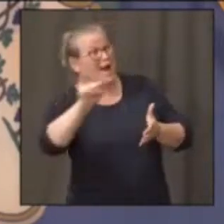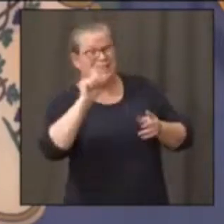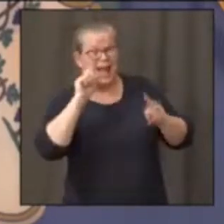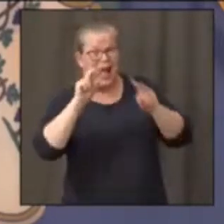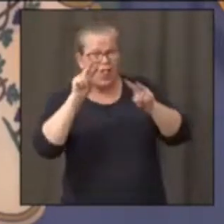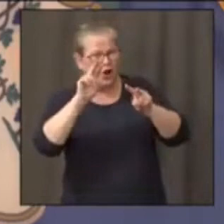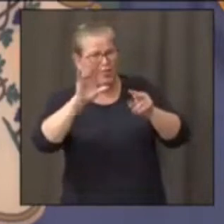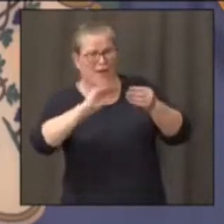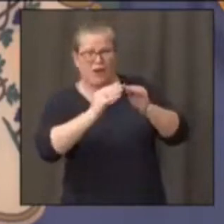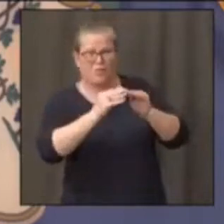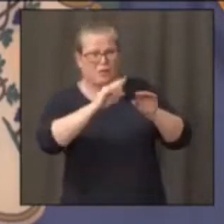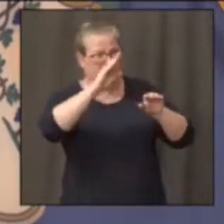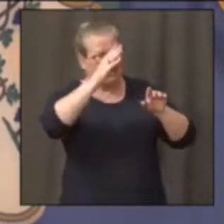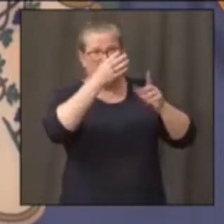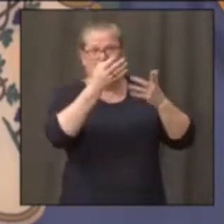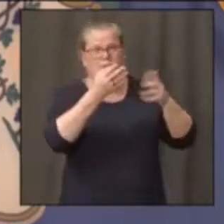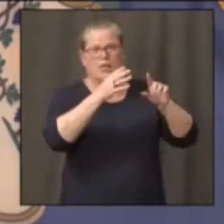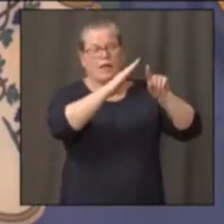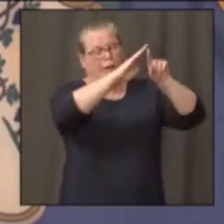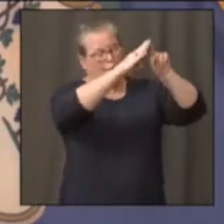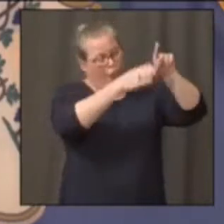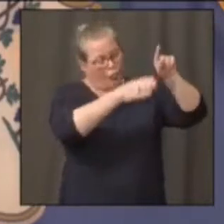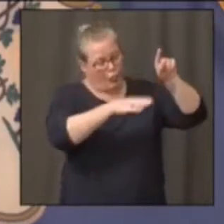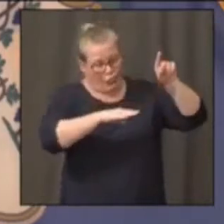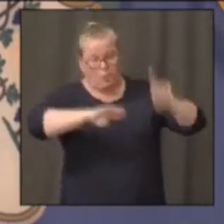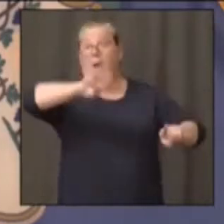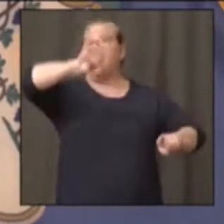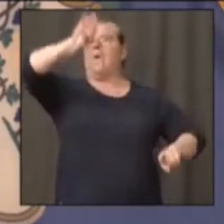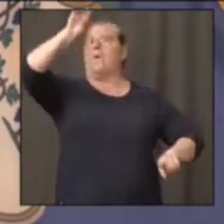you can see how fast things can change. You're absolutely right.